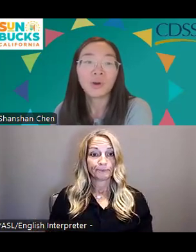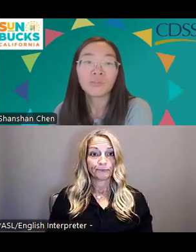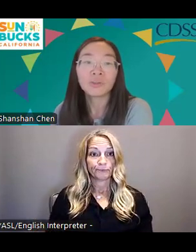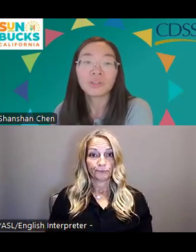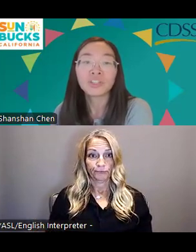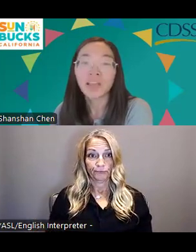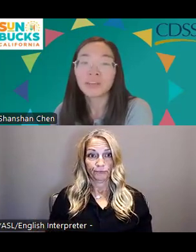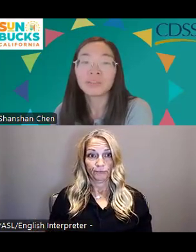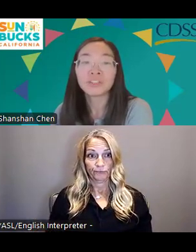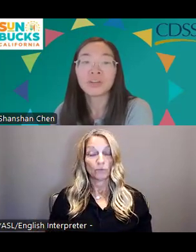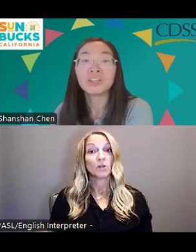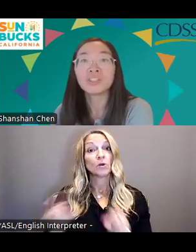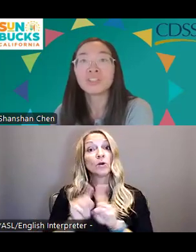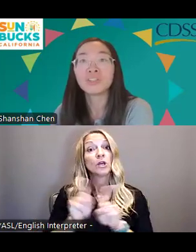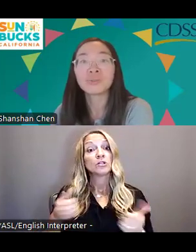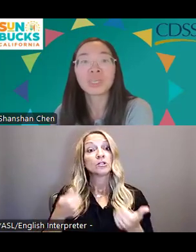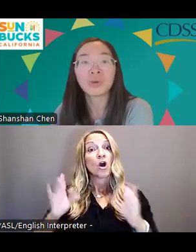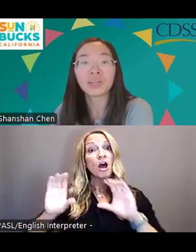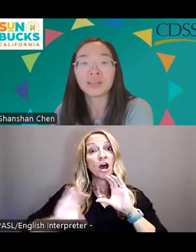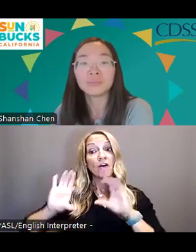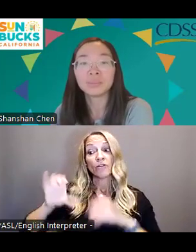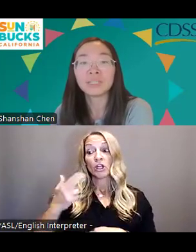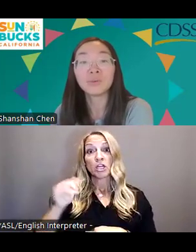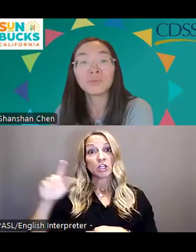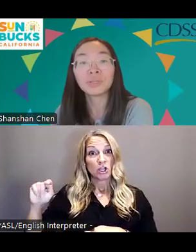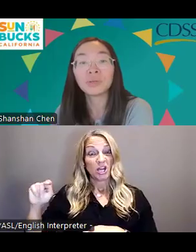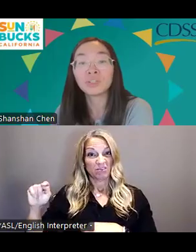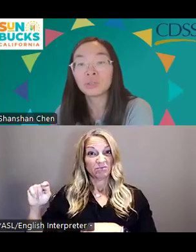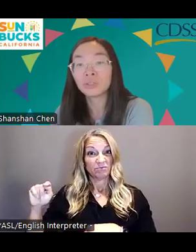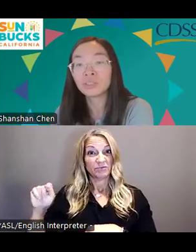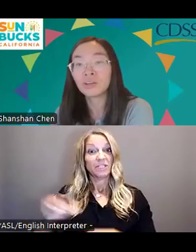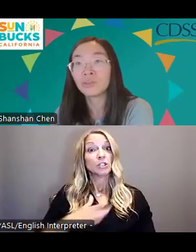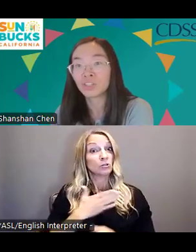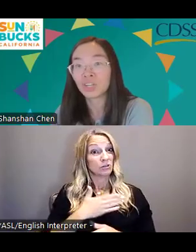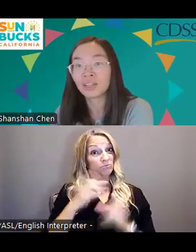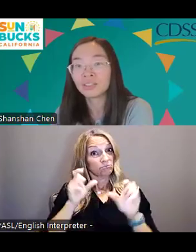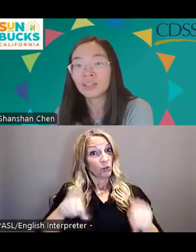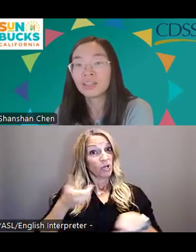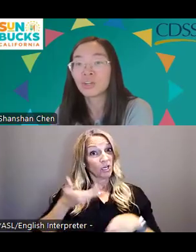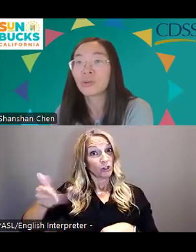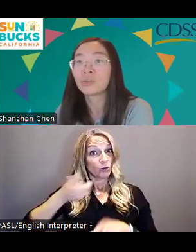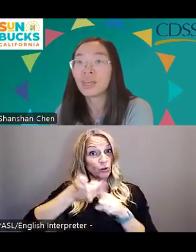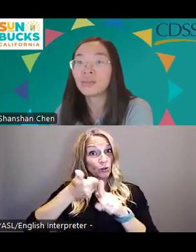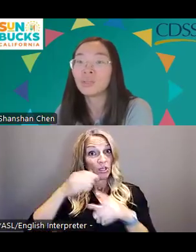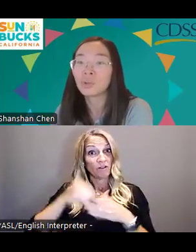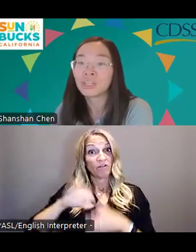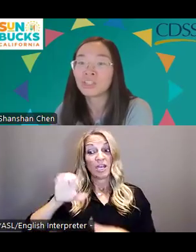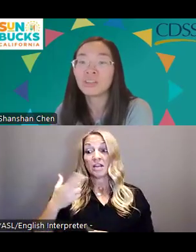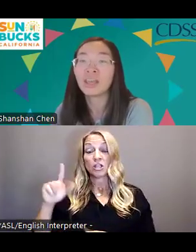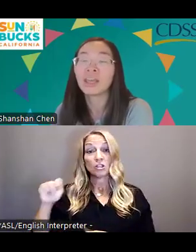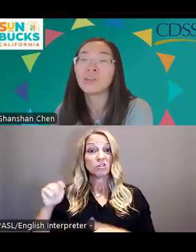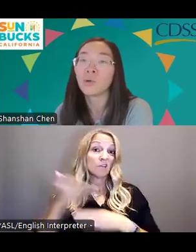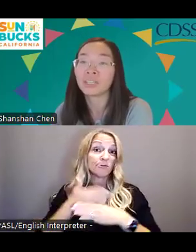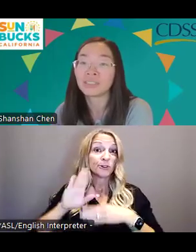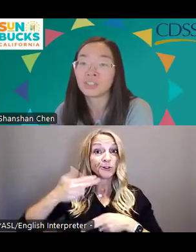We also offer the chat feature in addition to Q&A. Please feel free to introduce yourself in the chat, share your name,